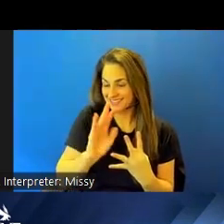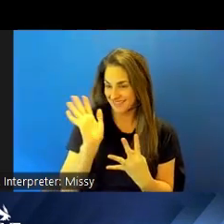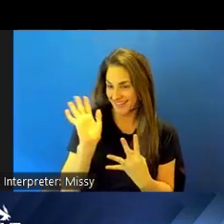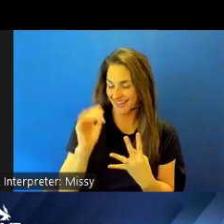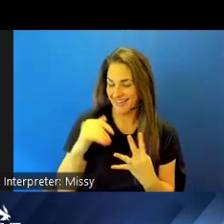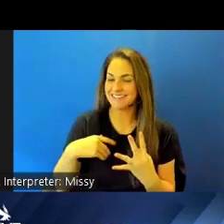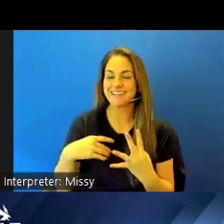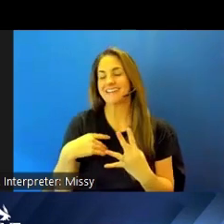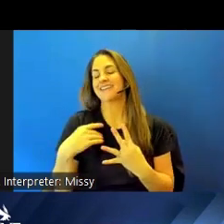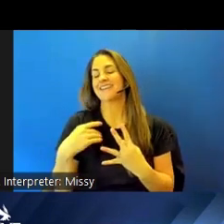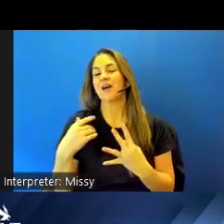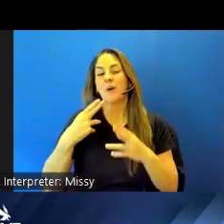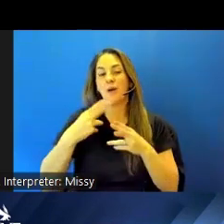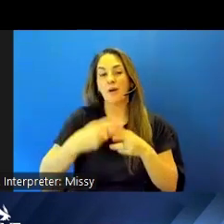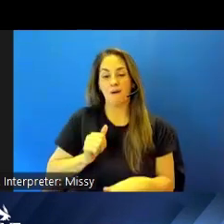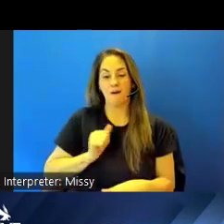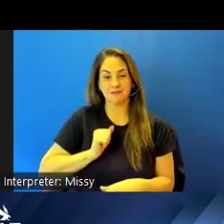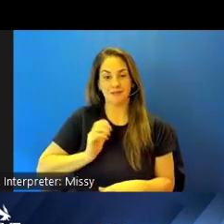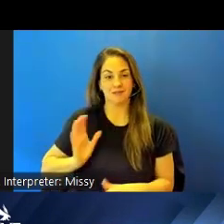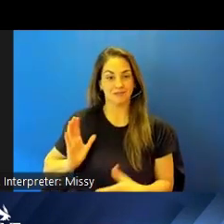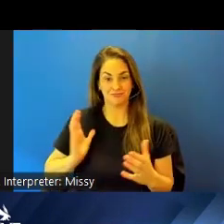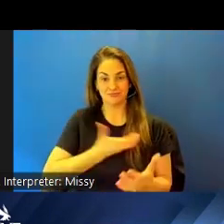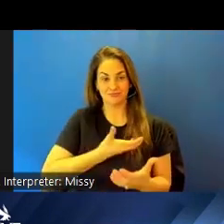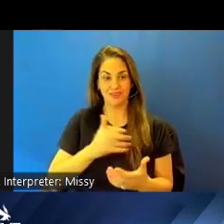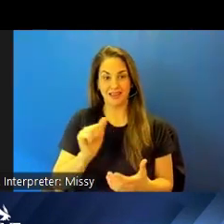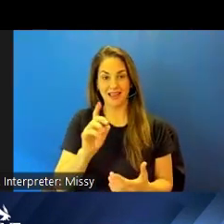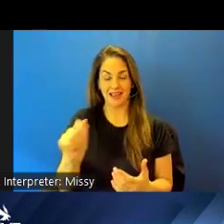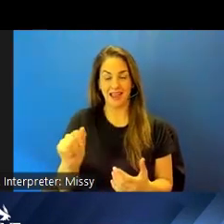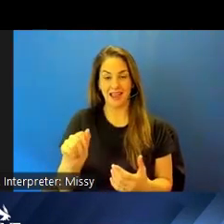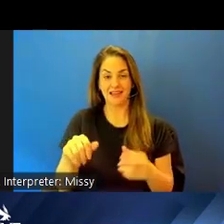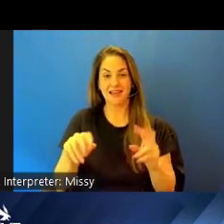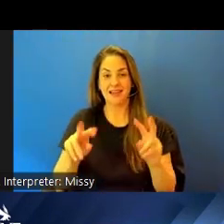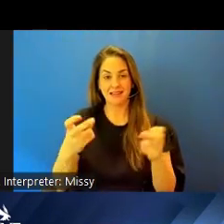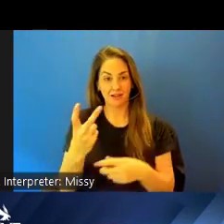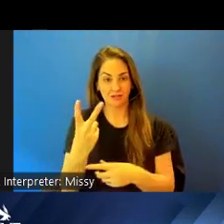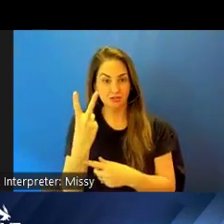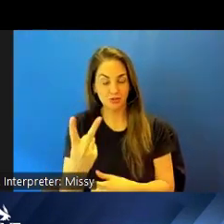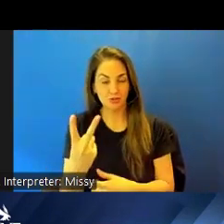And we refer to ourselves as the ADA Title II